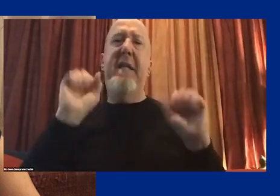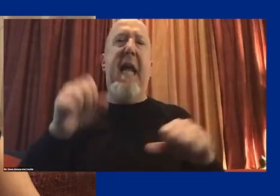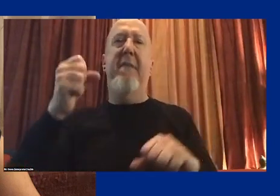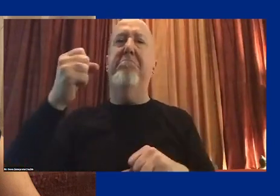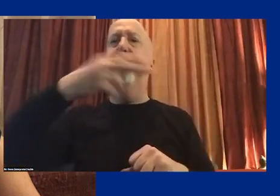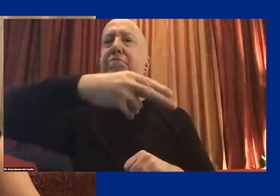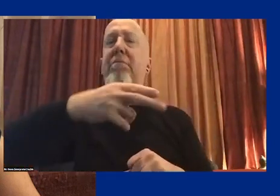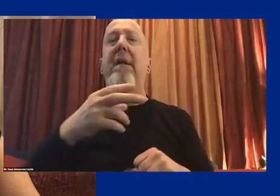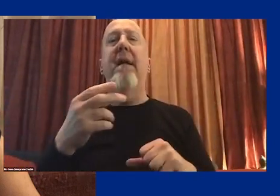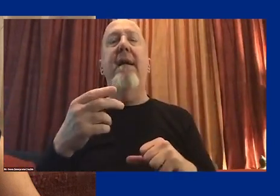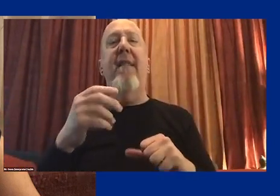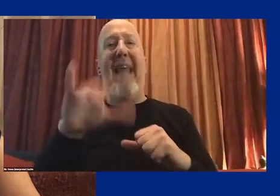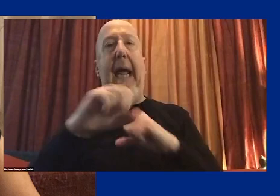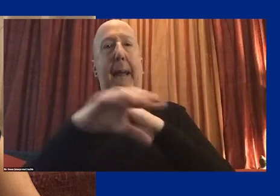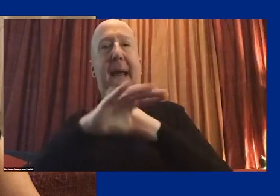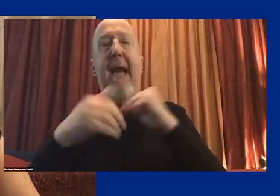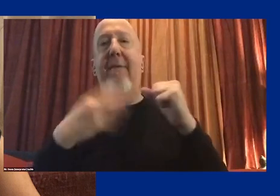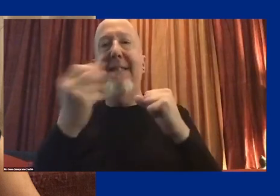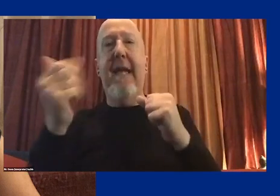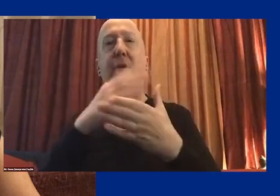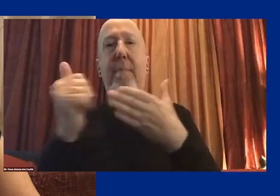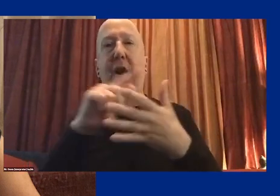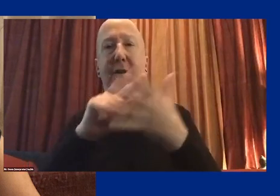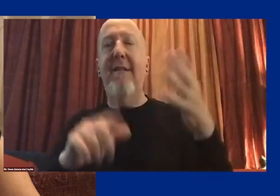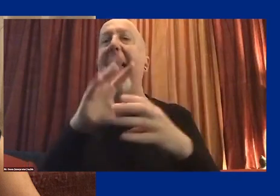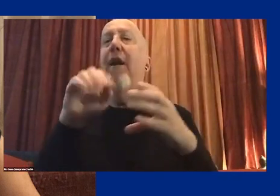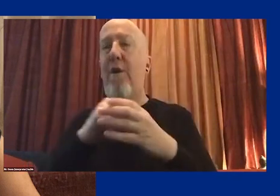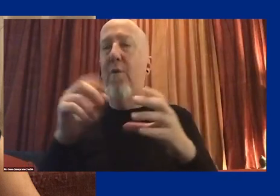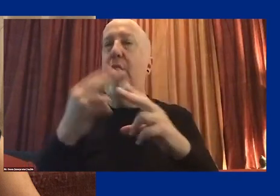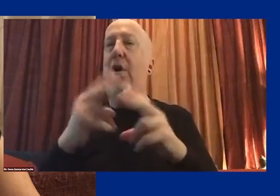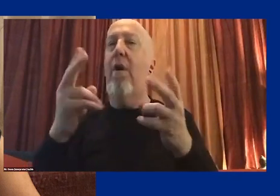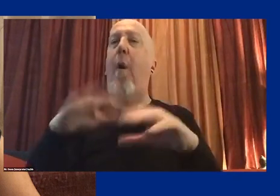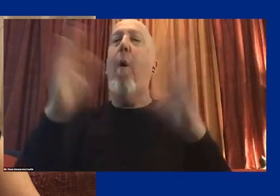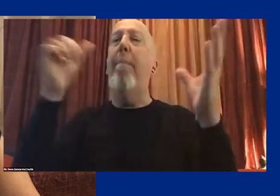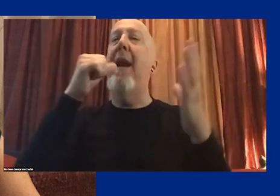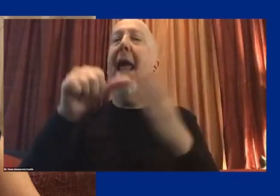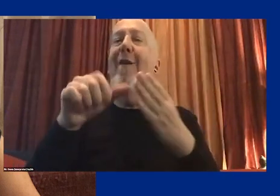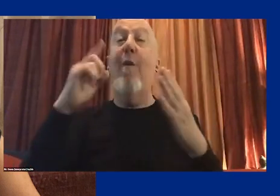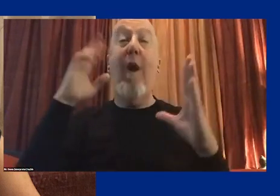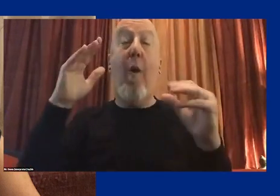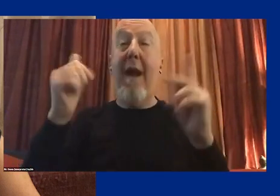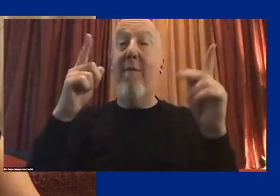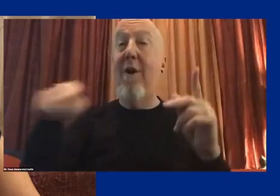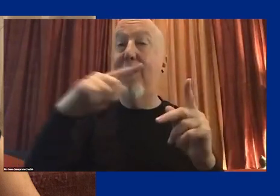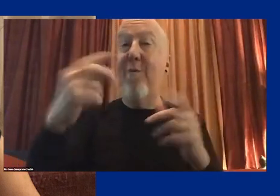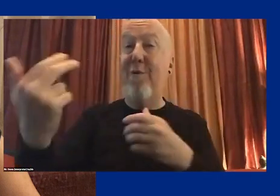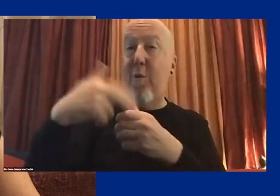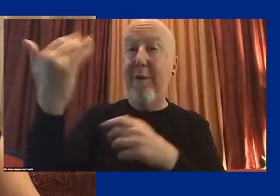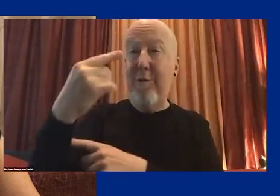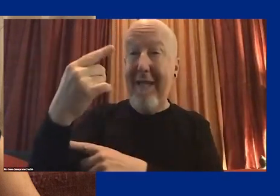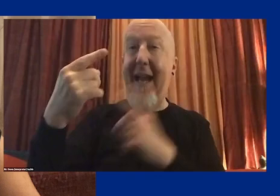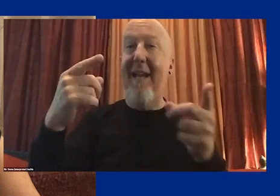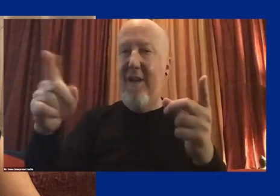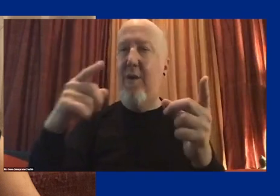several parts, including an open letter that we hope everyone who's joining us today will look at. We invite